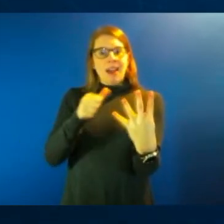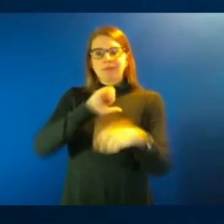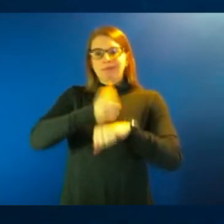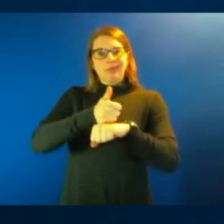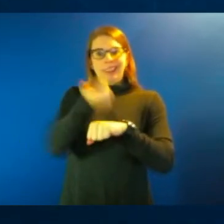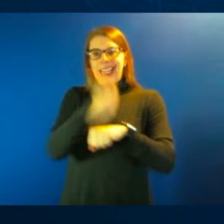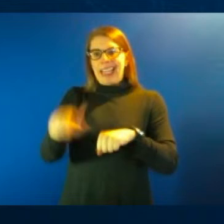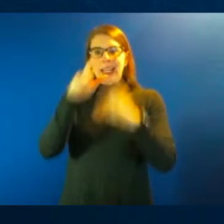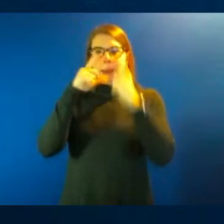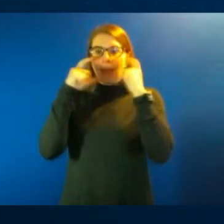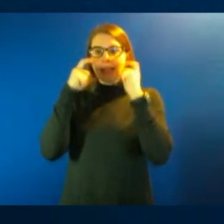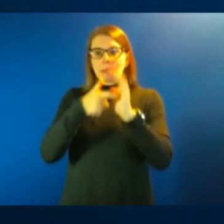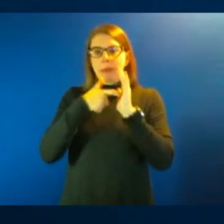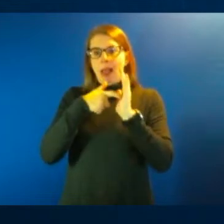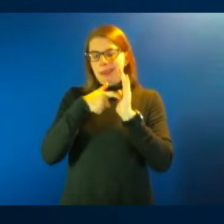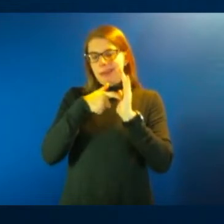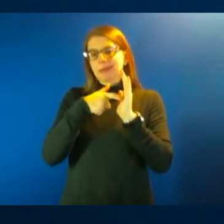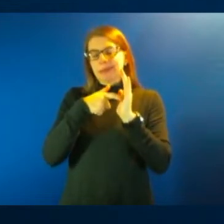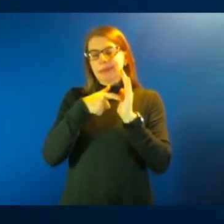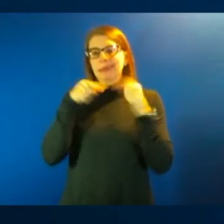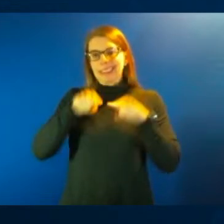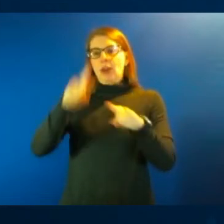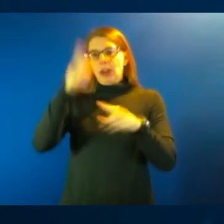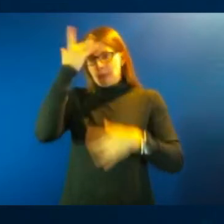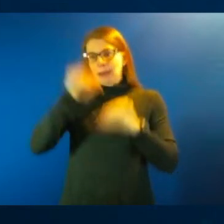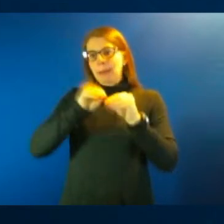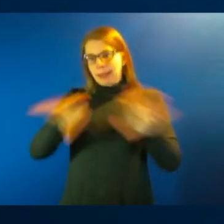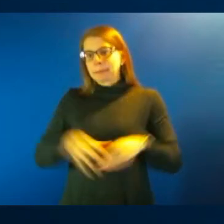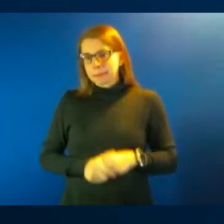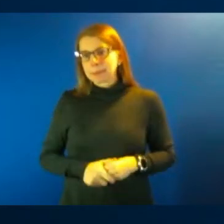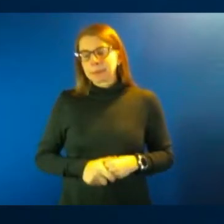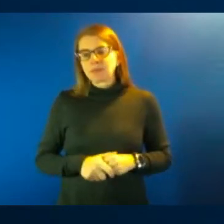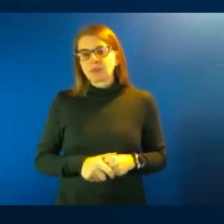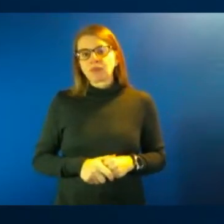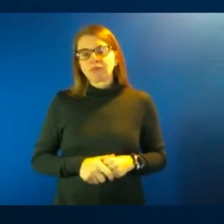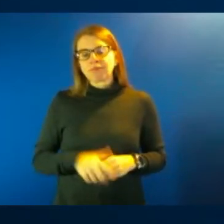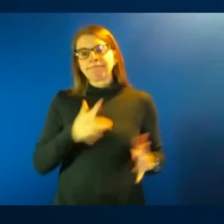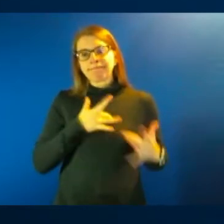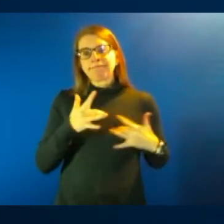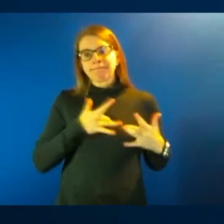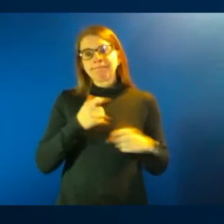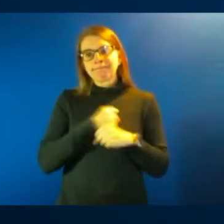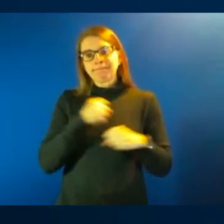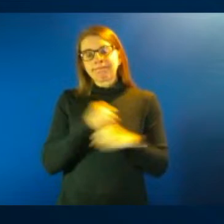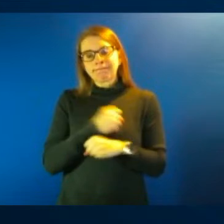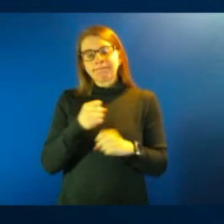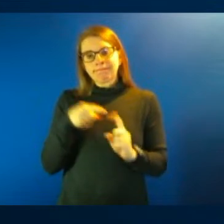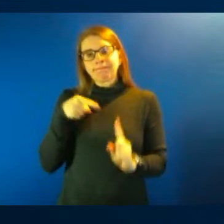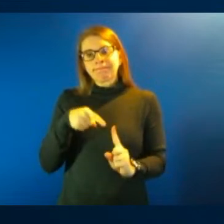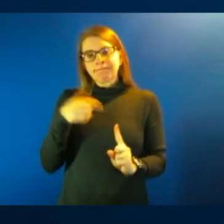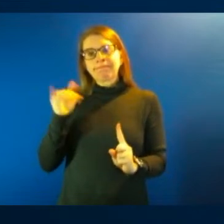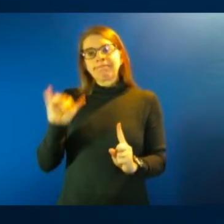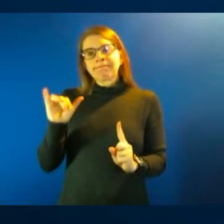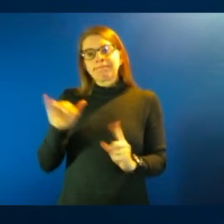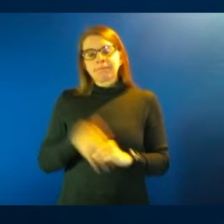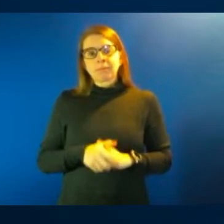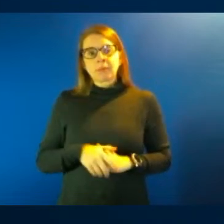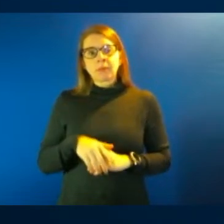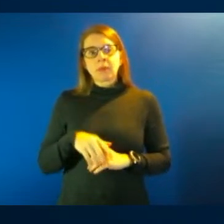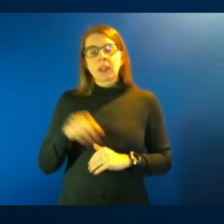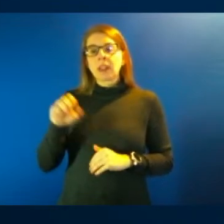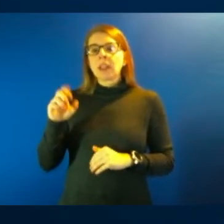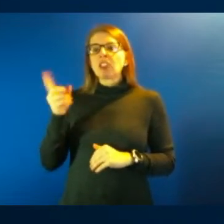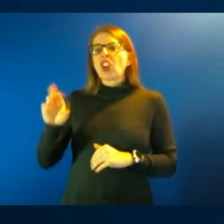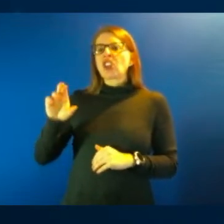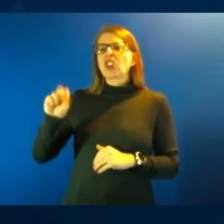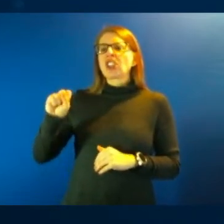policy during the pandemic. So that's a really concerning statistic. And so I'll take it from here. What